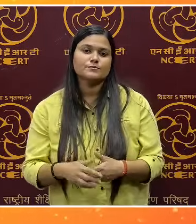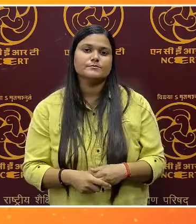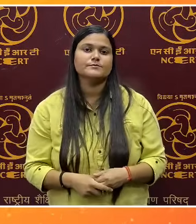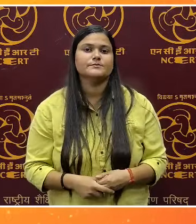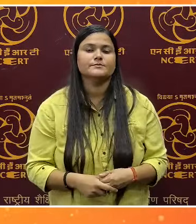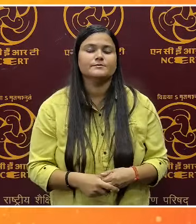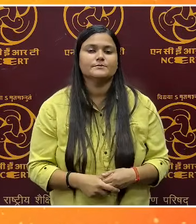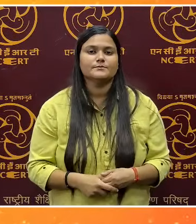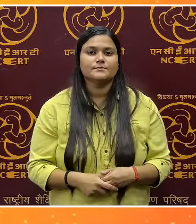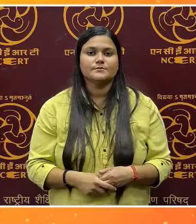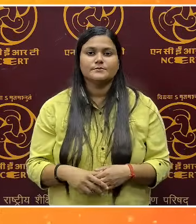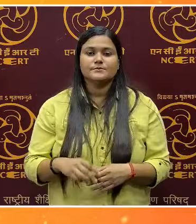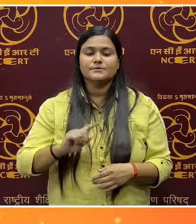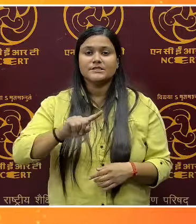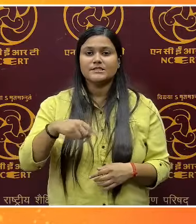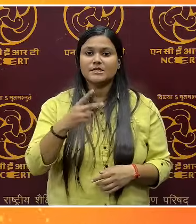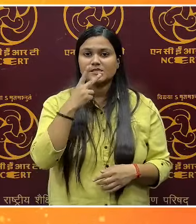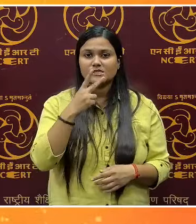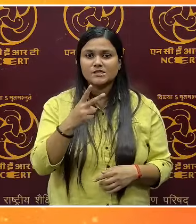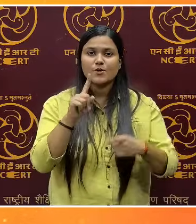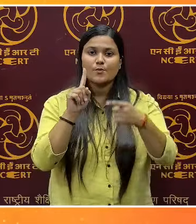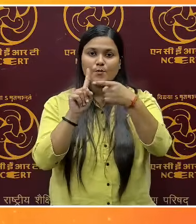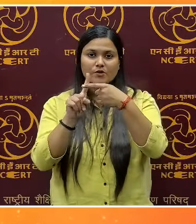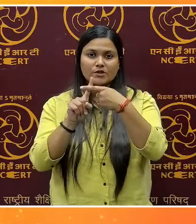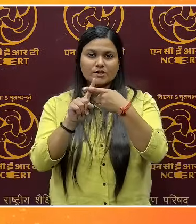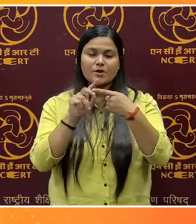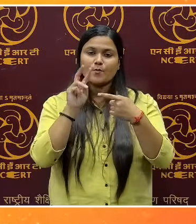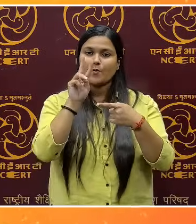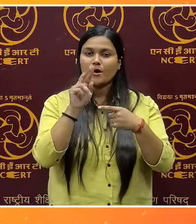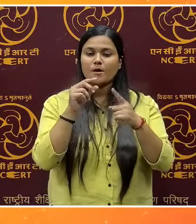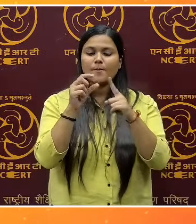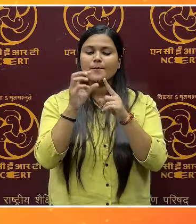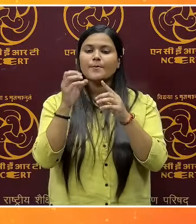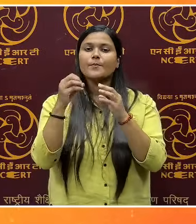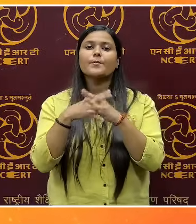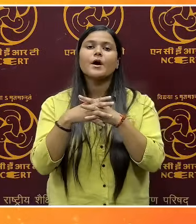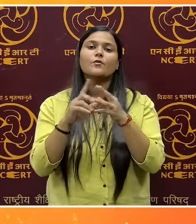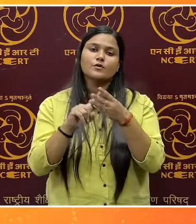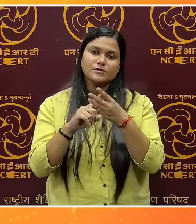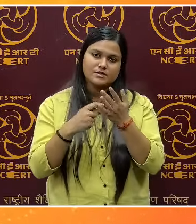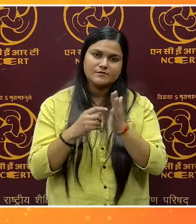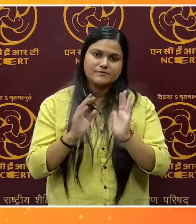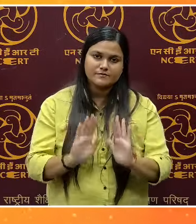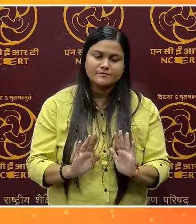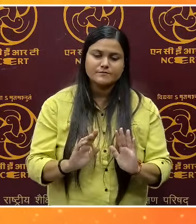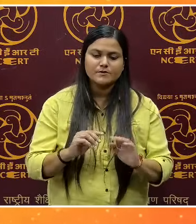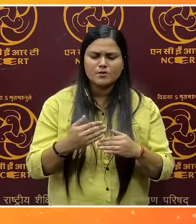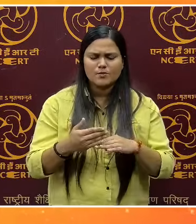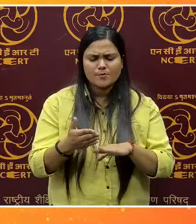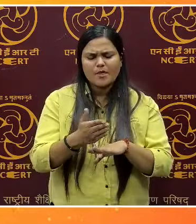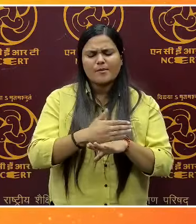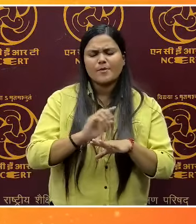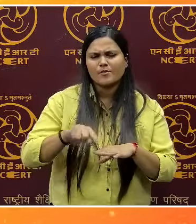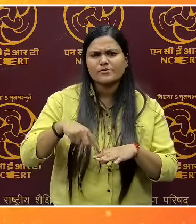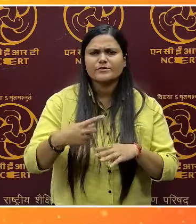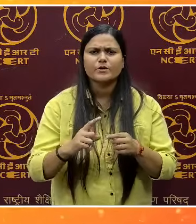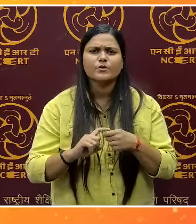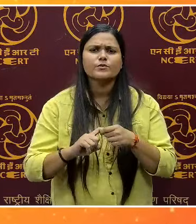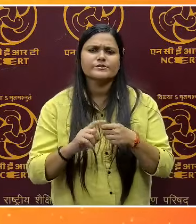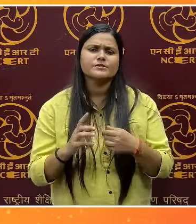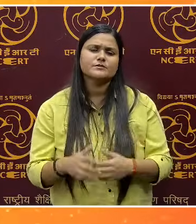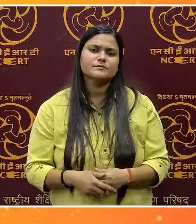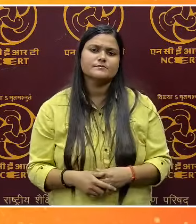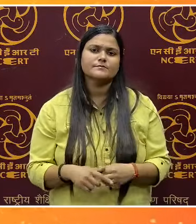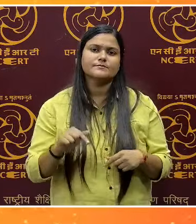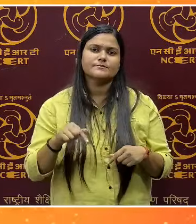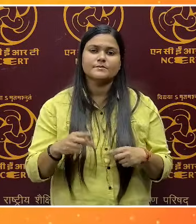can see the positive number in the power. So we have used this positive. Okay. Now before we go to the next question, Shivani,